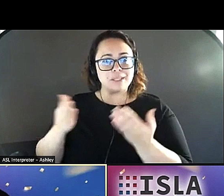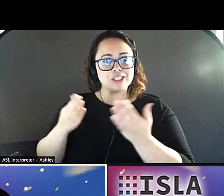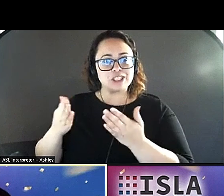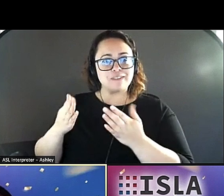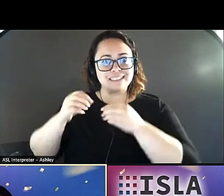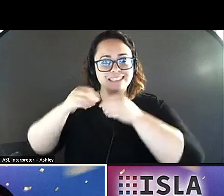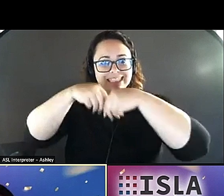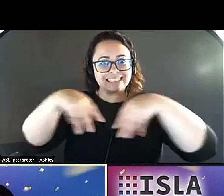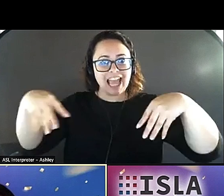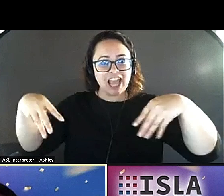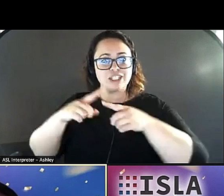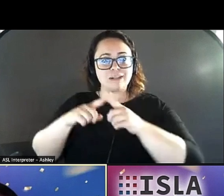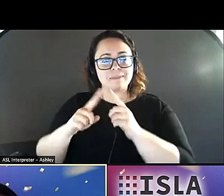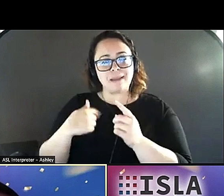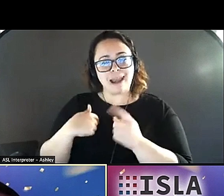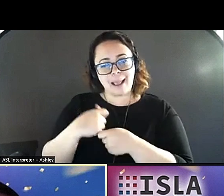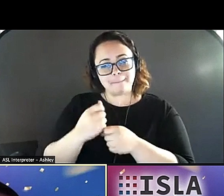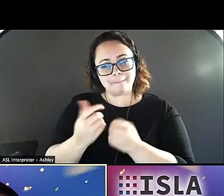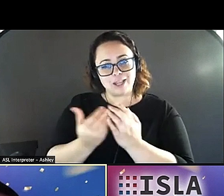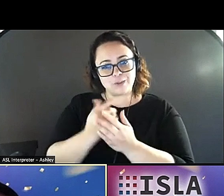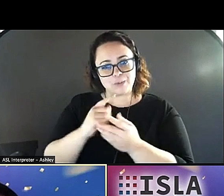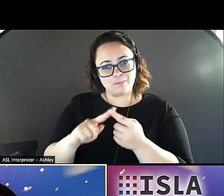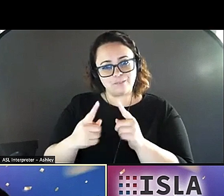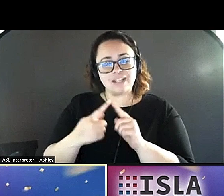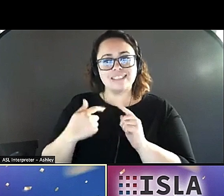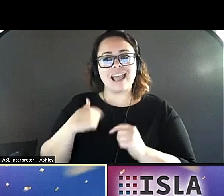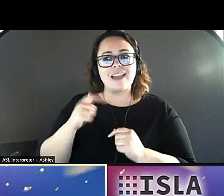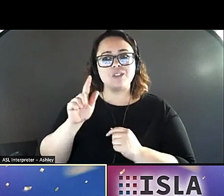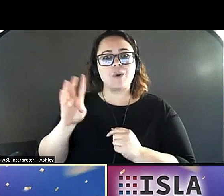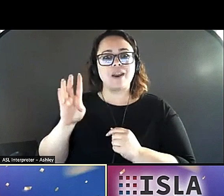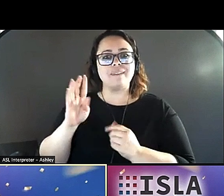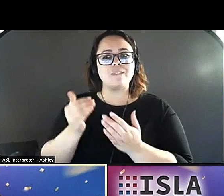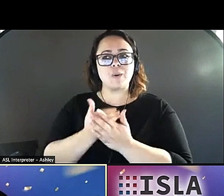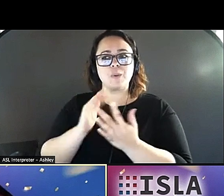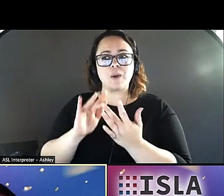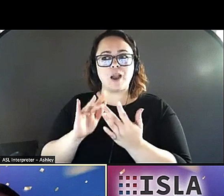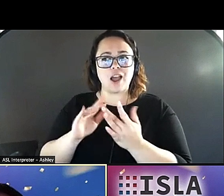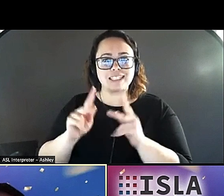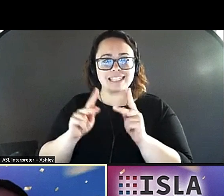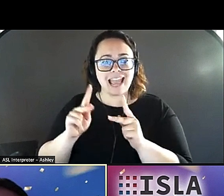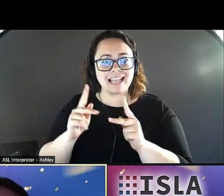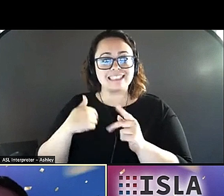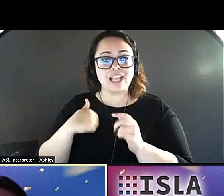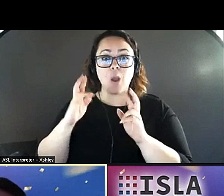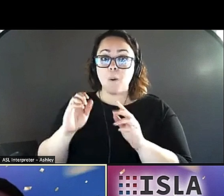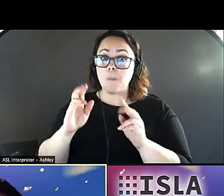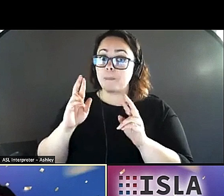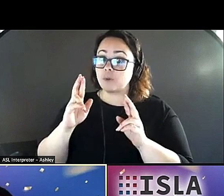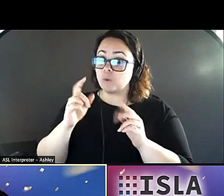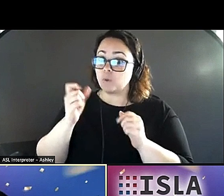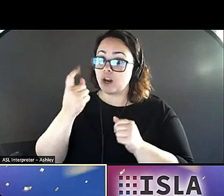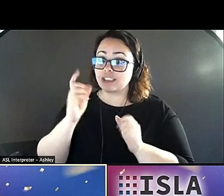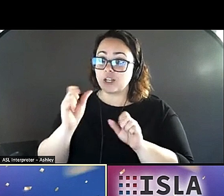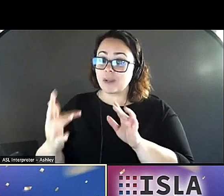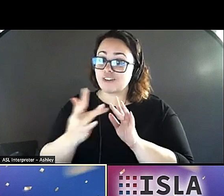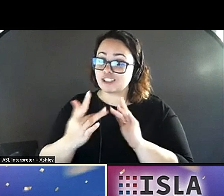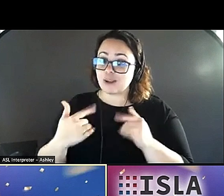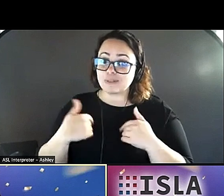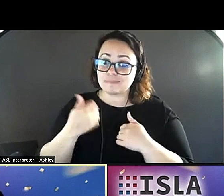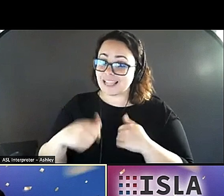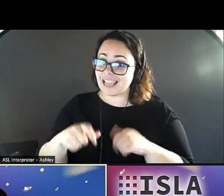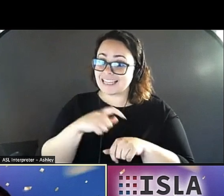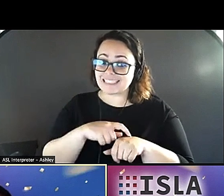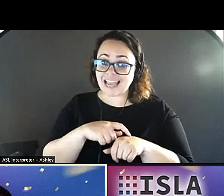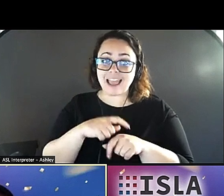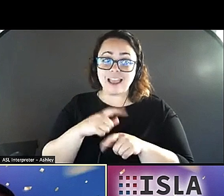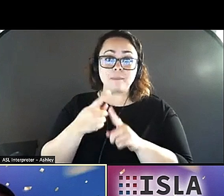I've made all new friends. I have 24 new contacts, and I hope 24 new contacts have me to reach out to, whether it's from